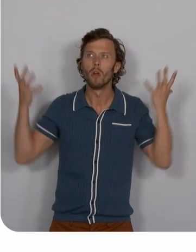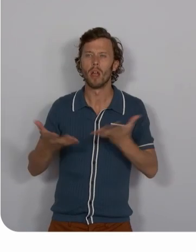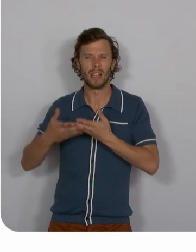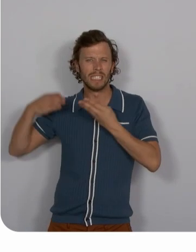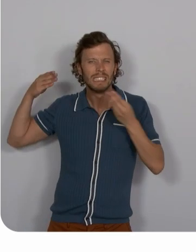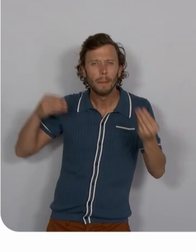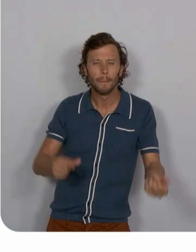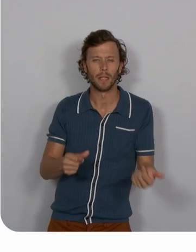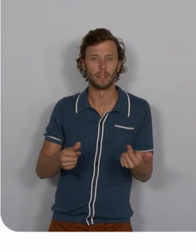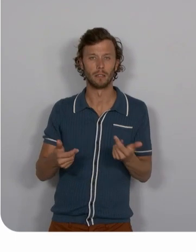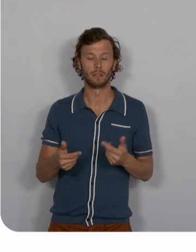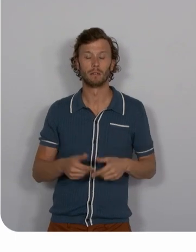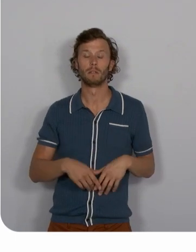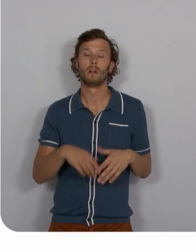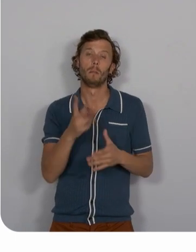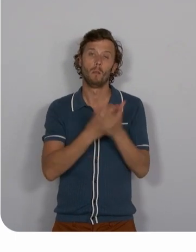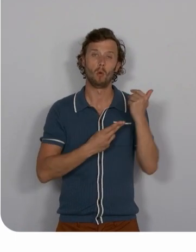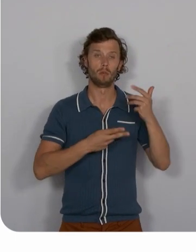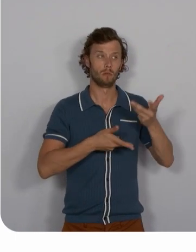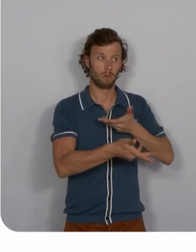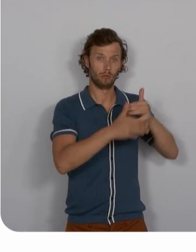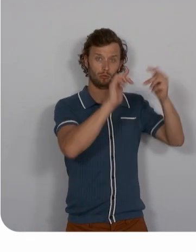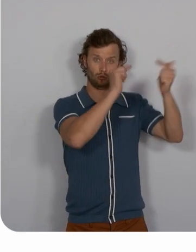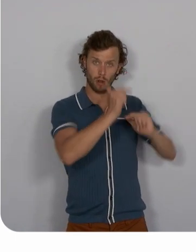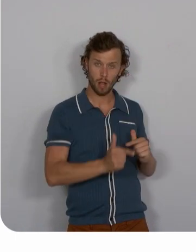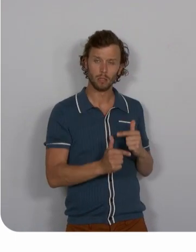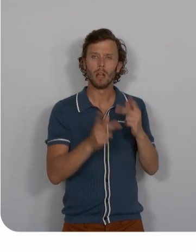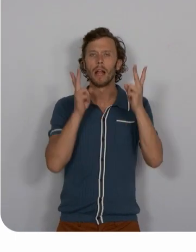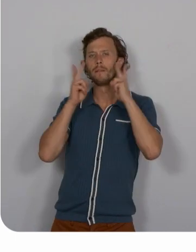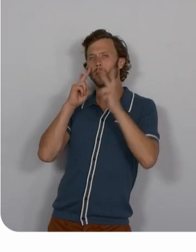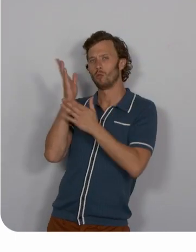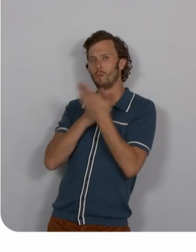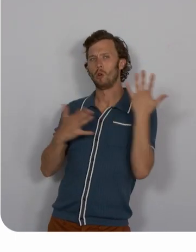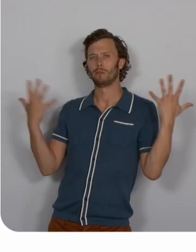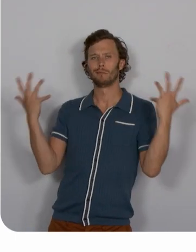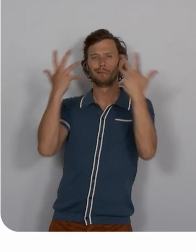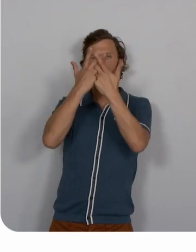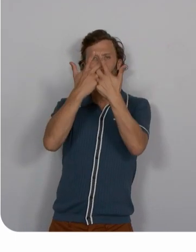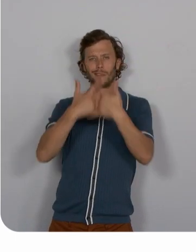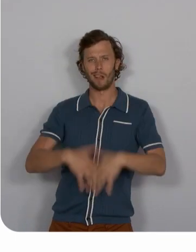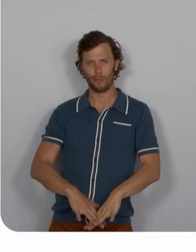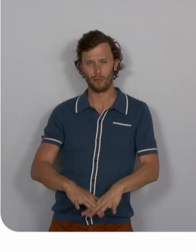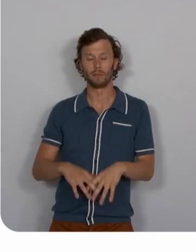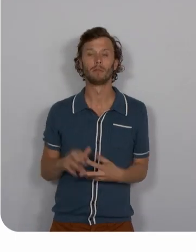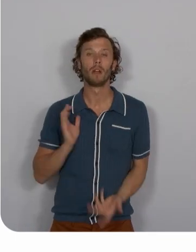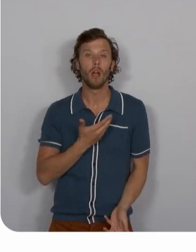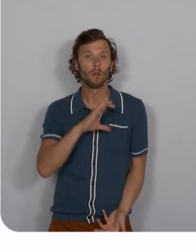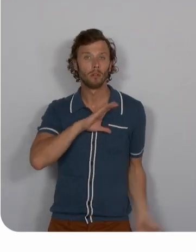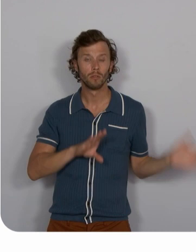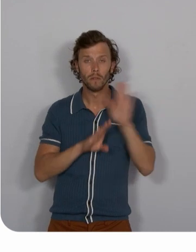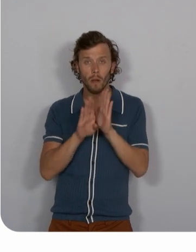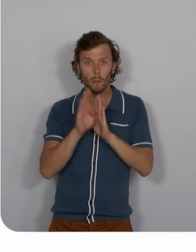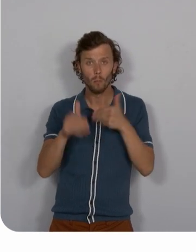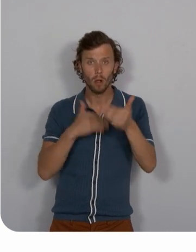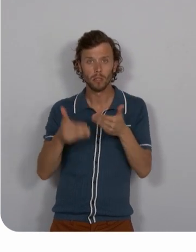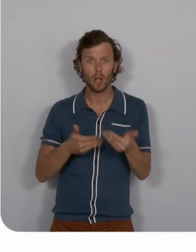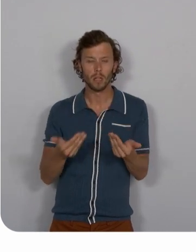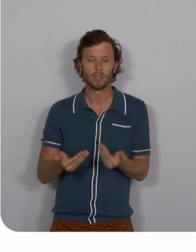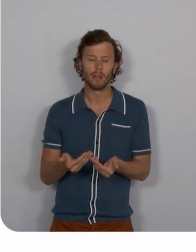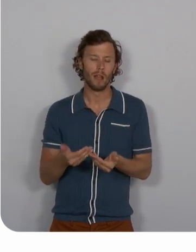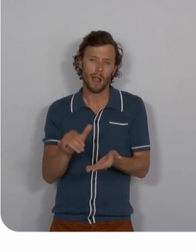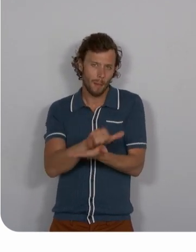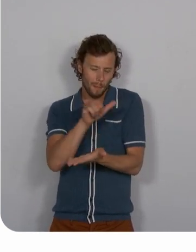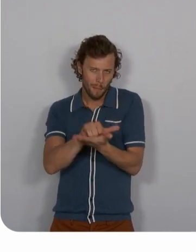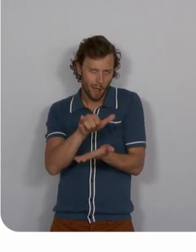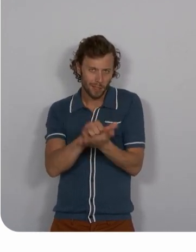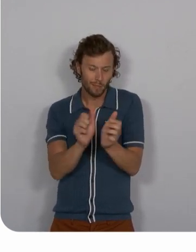visual elements together. And of course, our character development process wouldn't have been possible